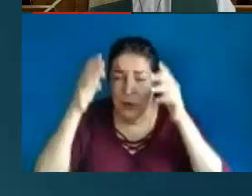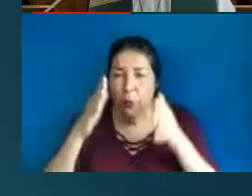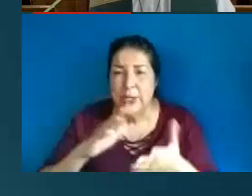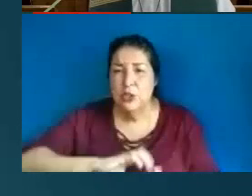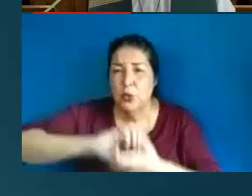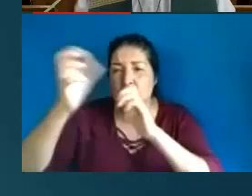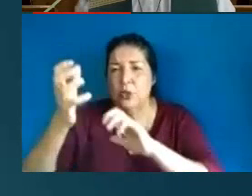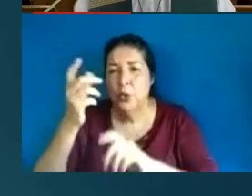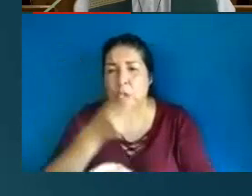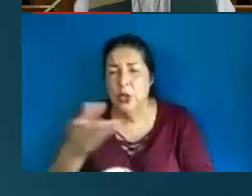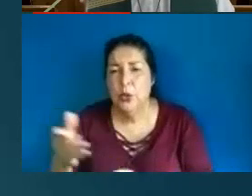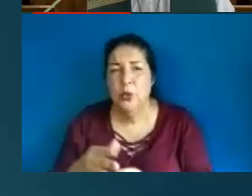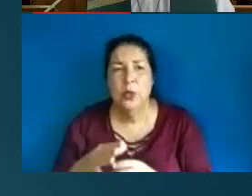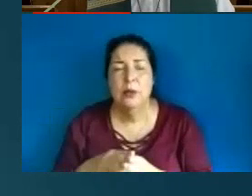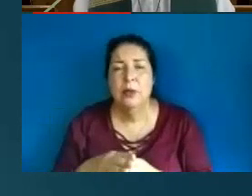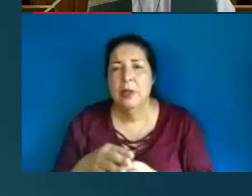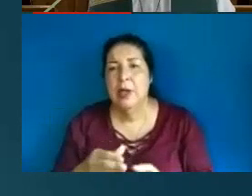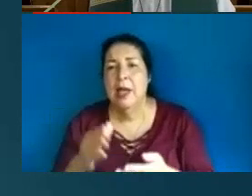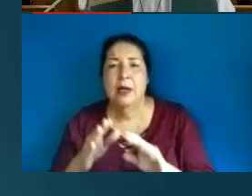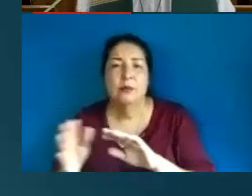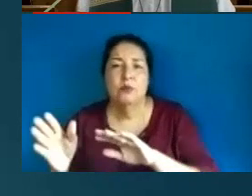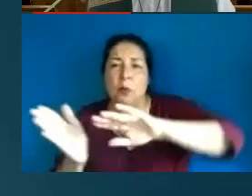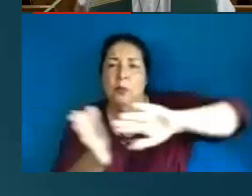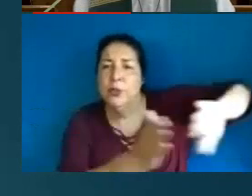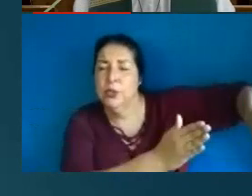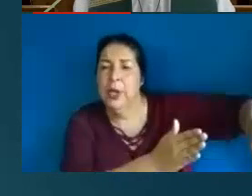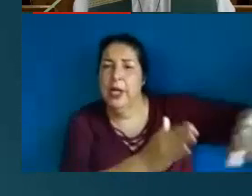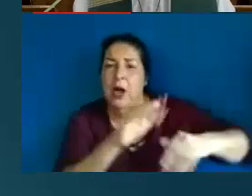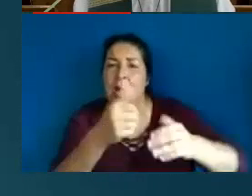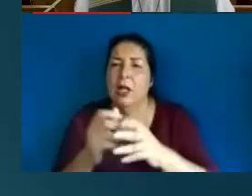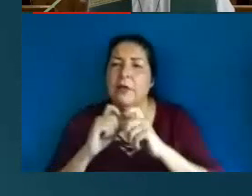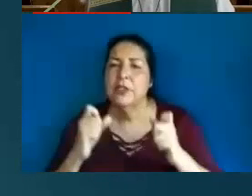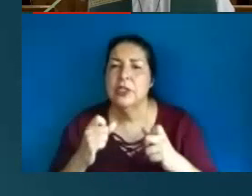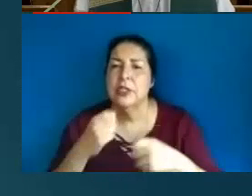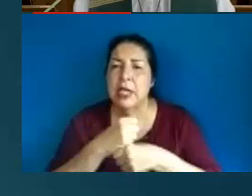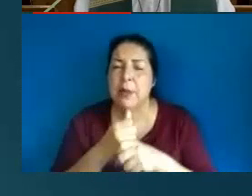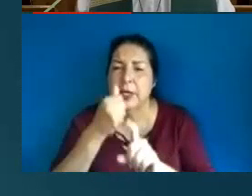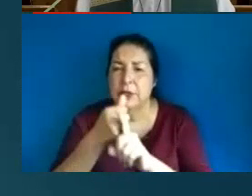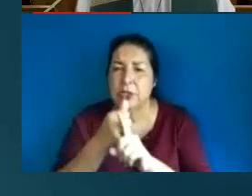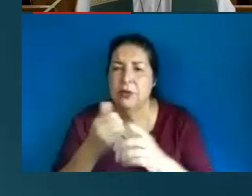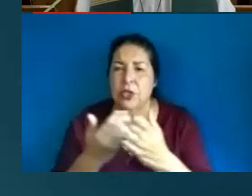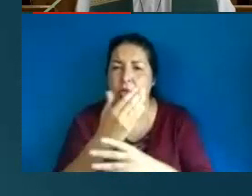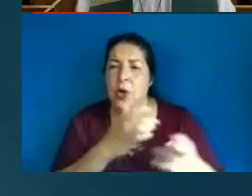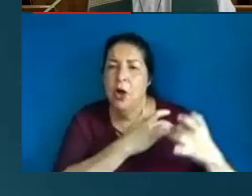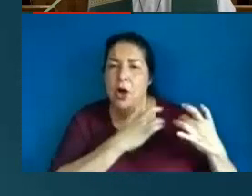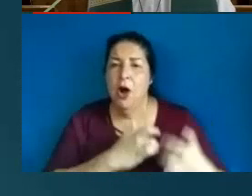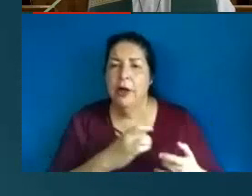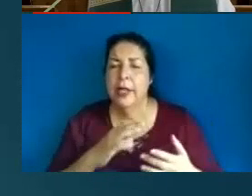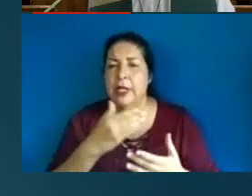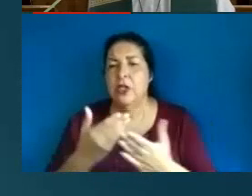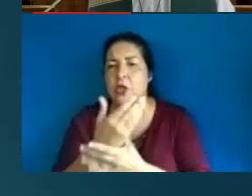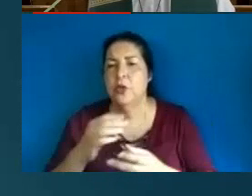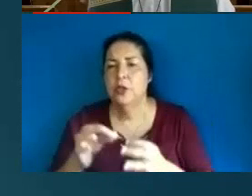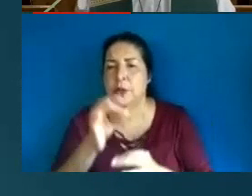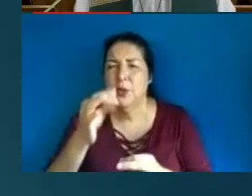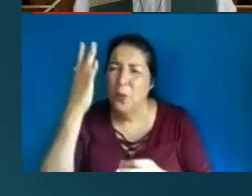all your transgressions that you have committed, and make yourselves a new heart and a new spirit. Why will you die, O house